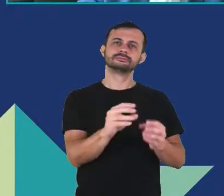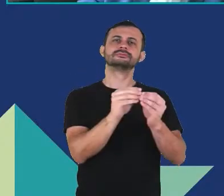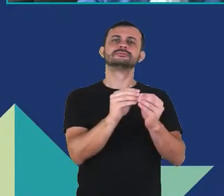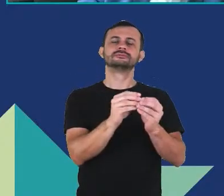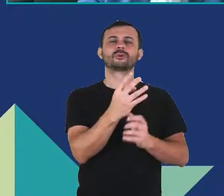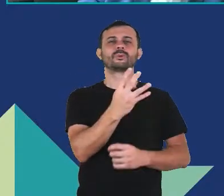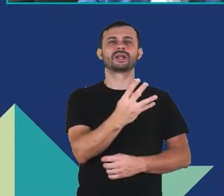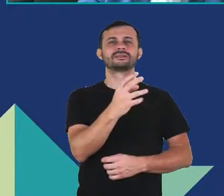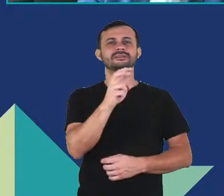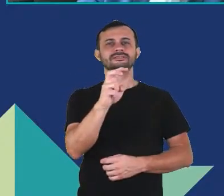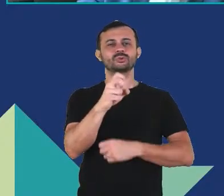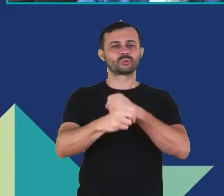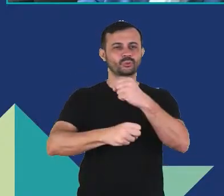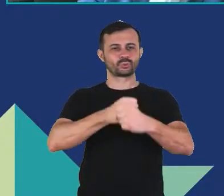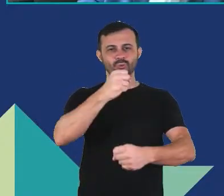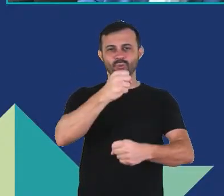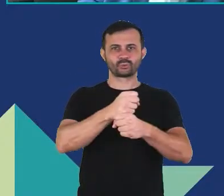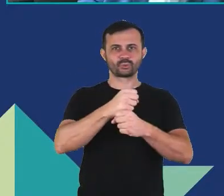the production